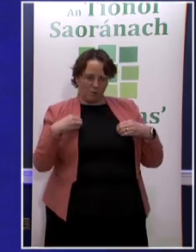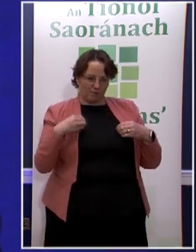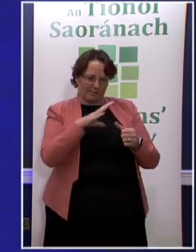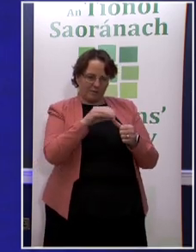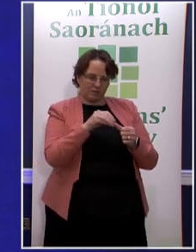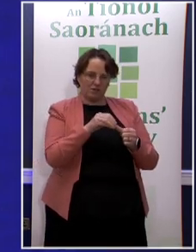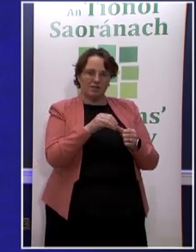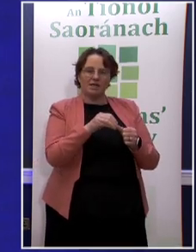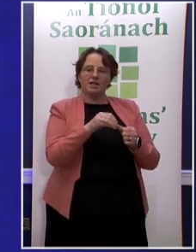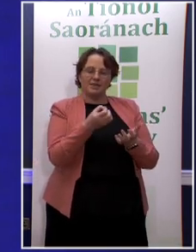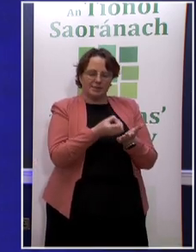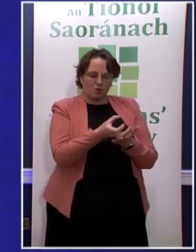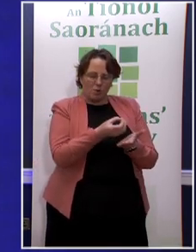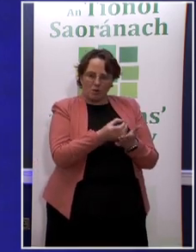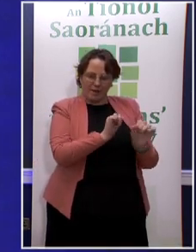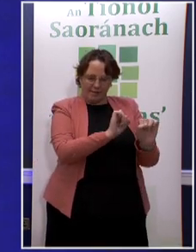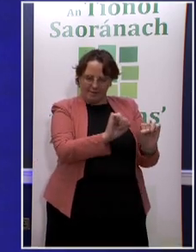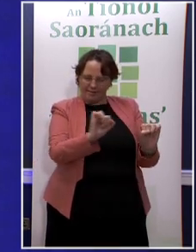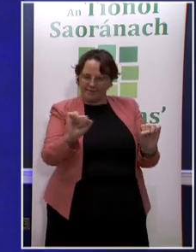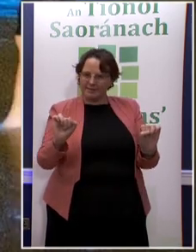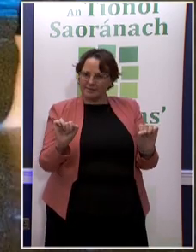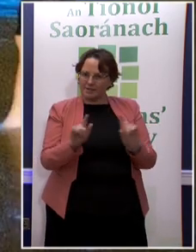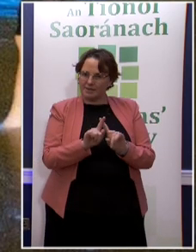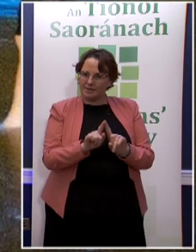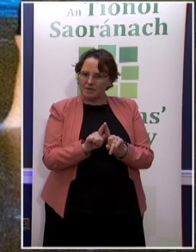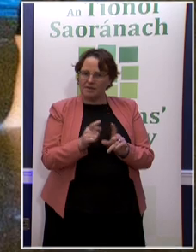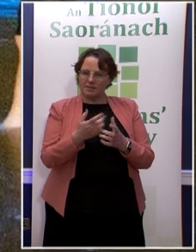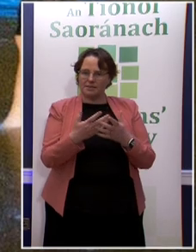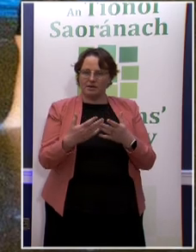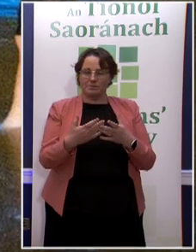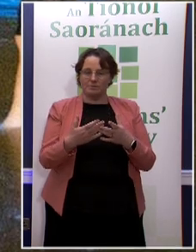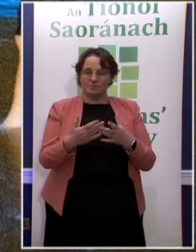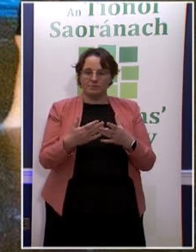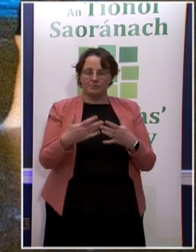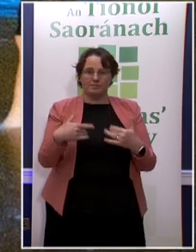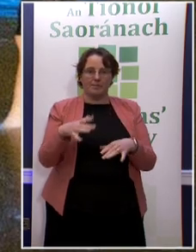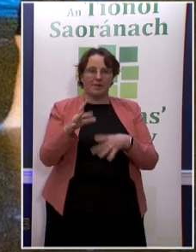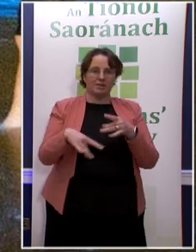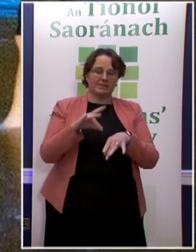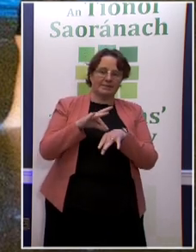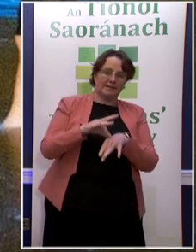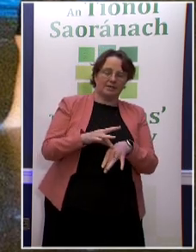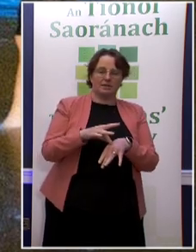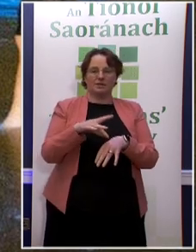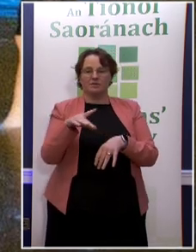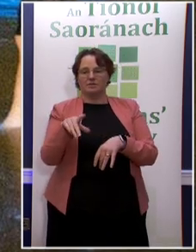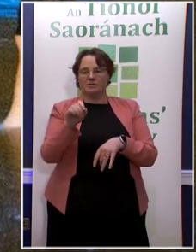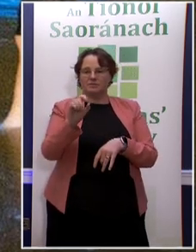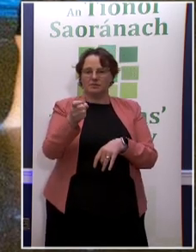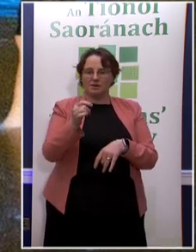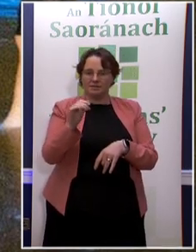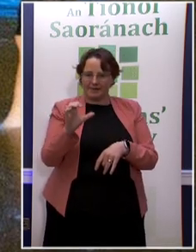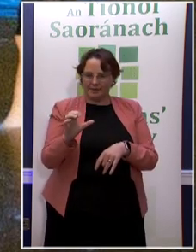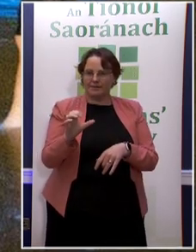kind of biology, lots of different species of phytoplankton. And while some of them are toxic to us, and we have to take care about blooms of these harmful